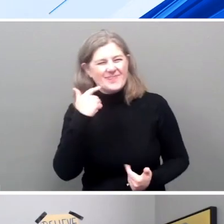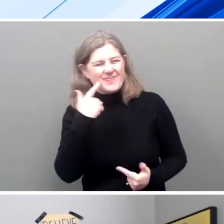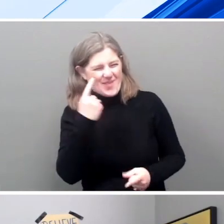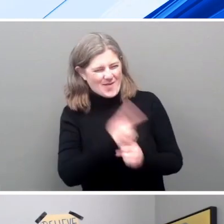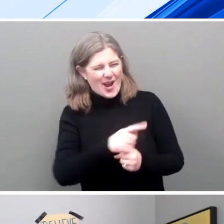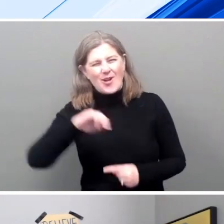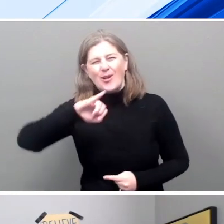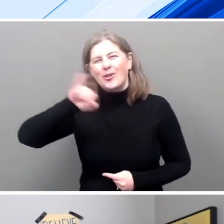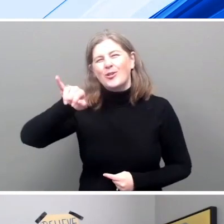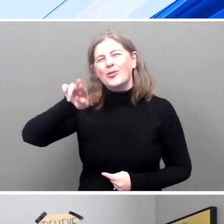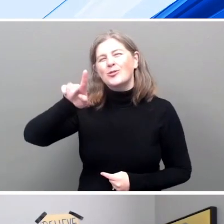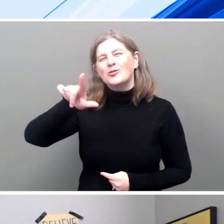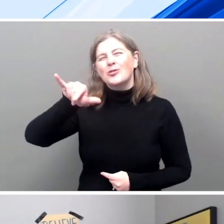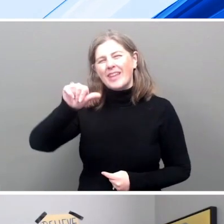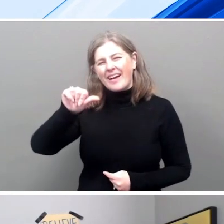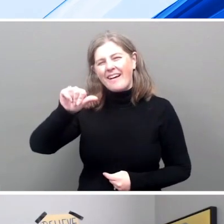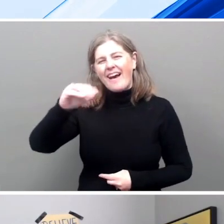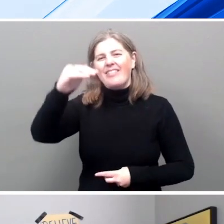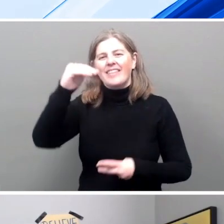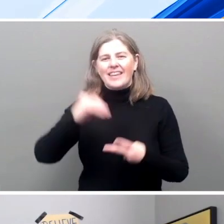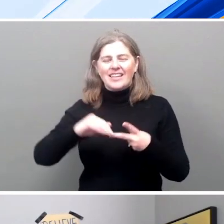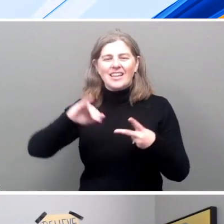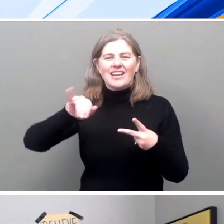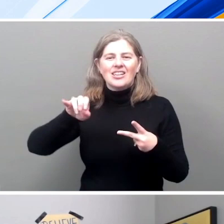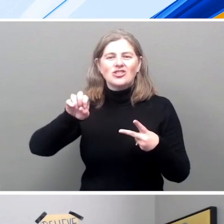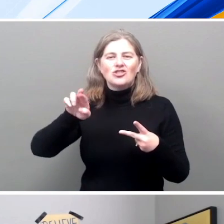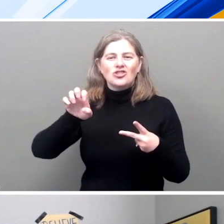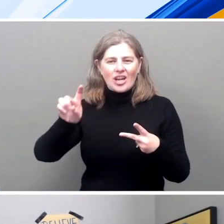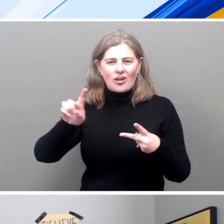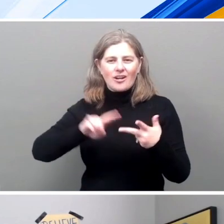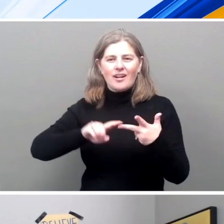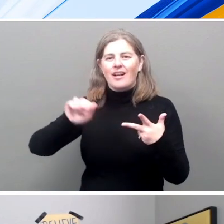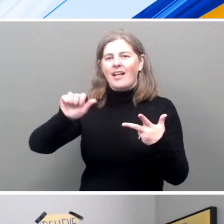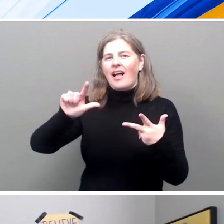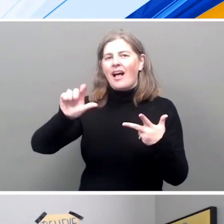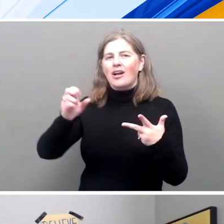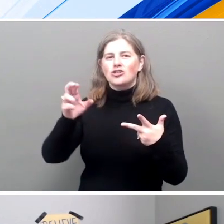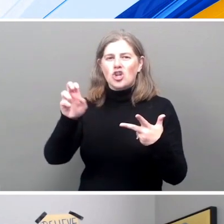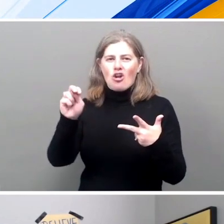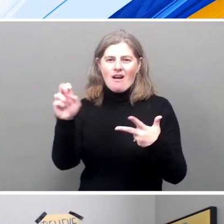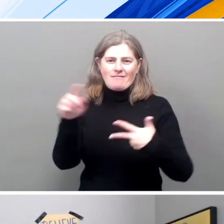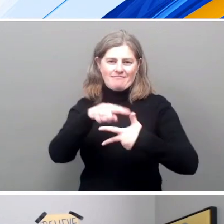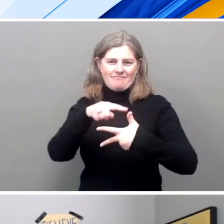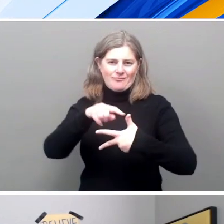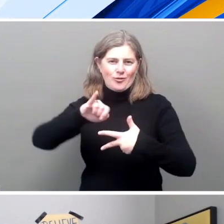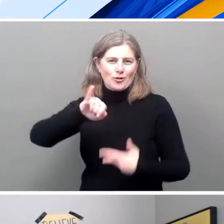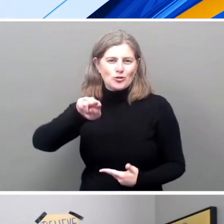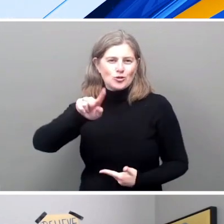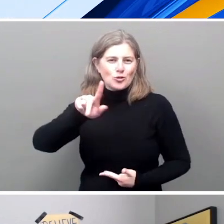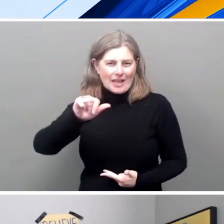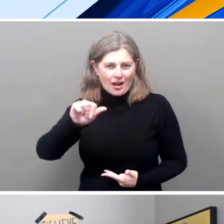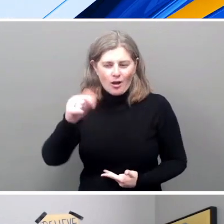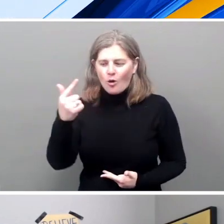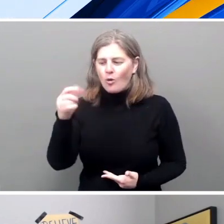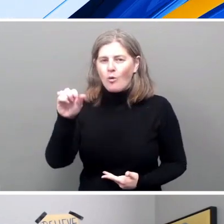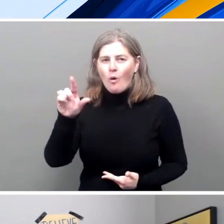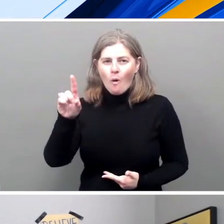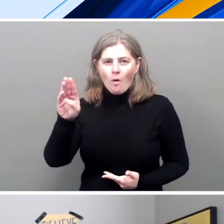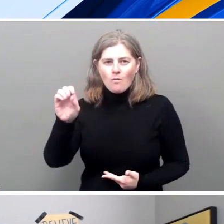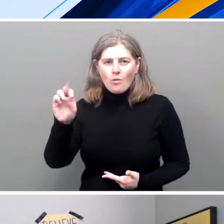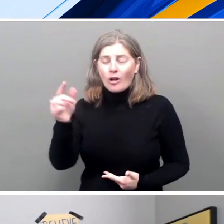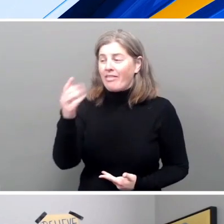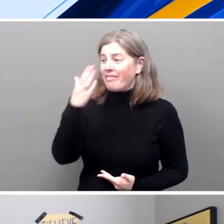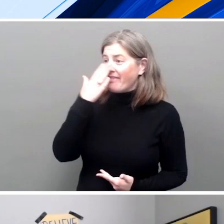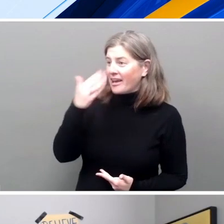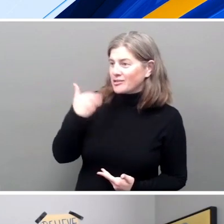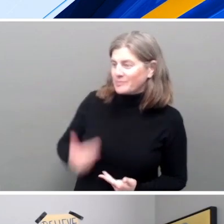is. Julia, you're next, followed by Jared Ebenreck, followed by Algernon Damasa. Julia, you are unmuted. Thanks, Matt. This is